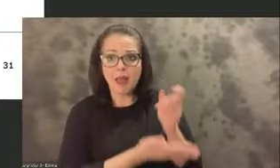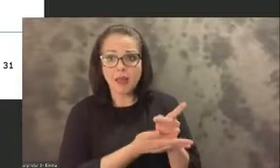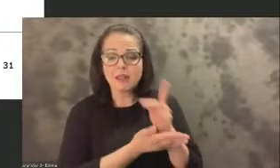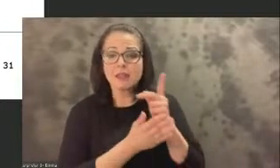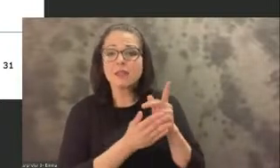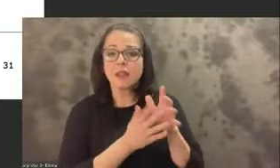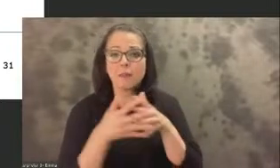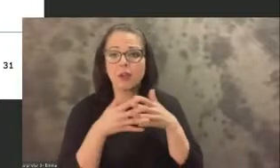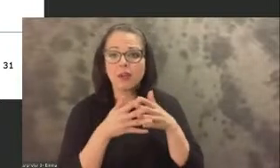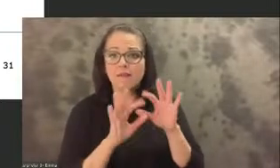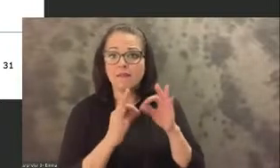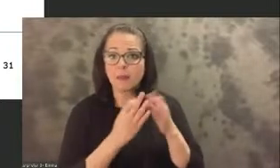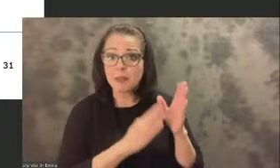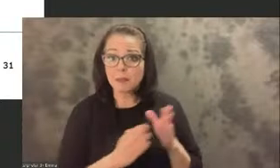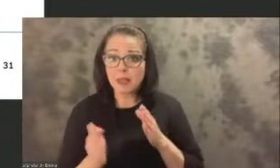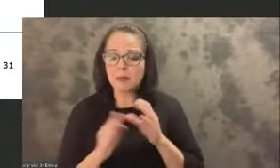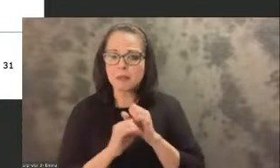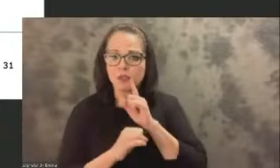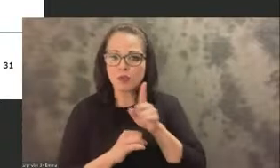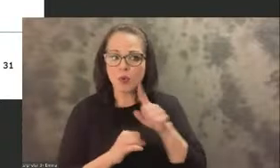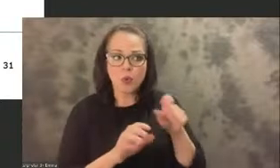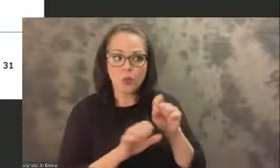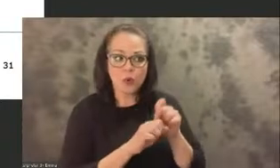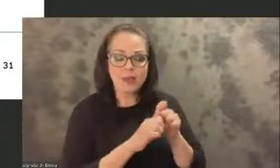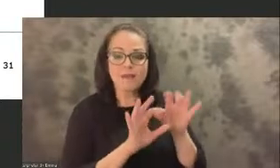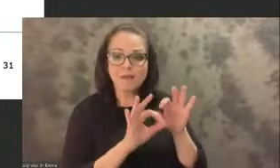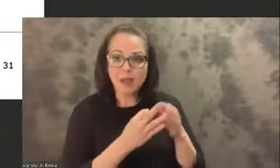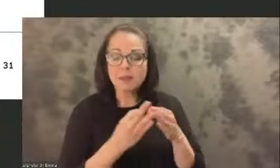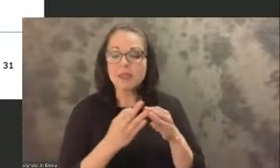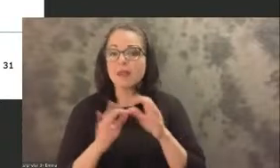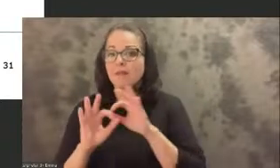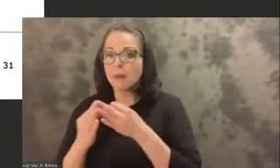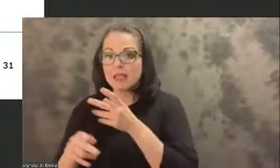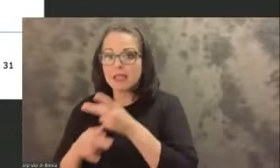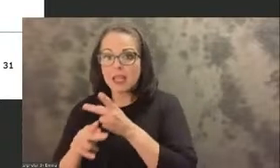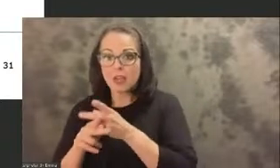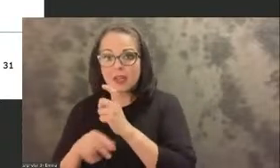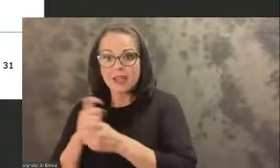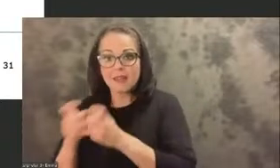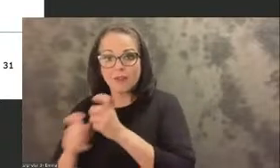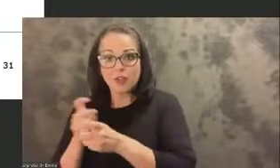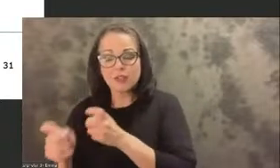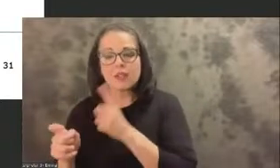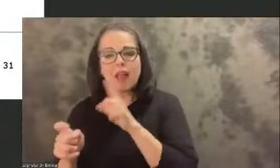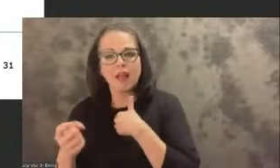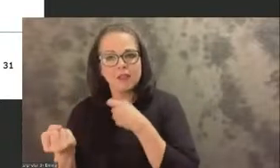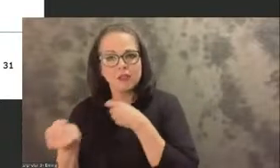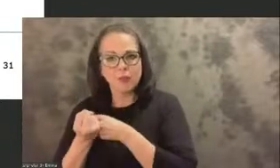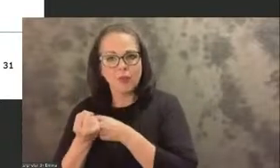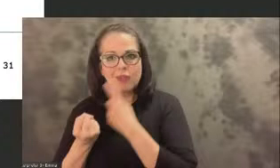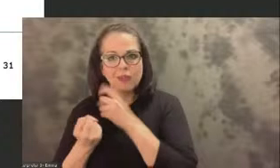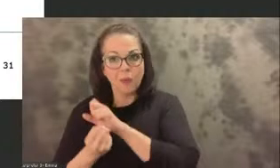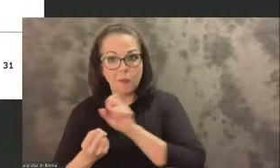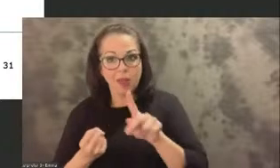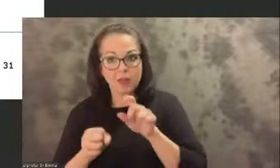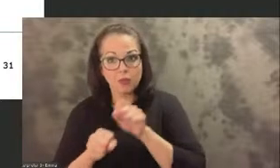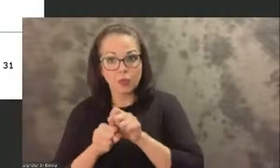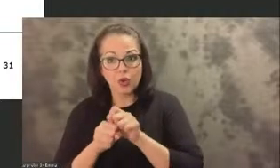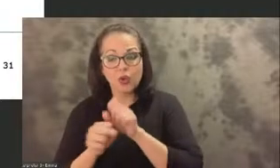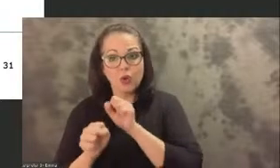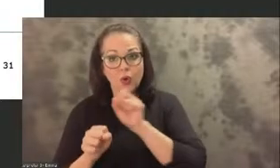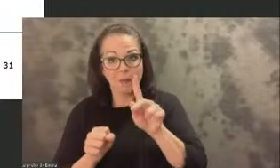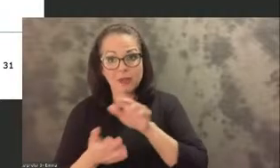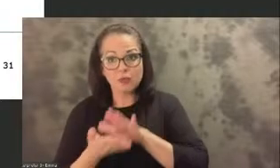ensure that working families and children, family caregivers have the support they need to go back to work, go to school,